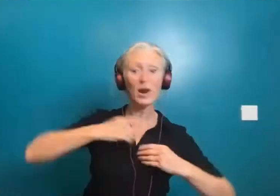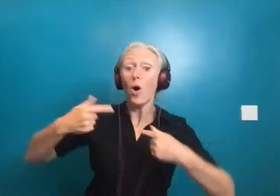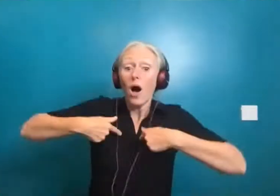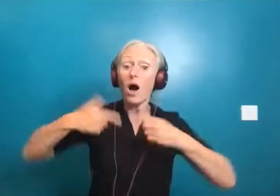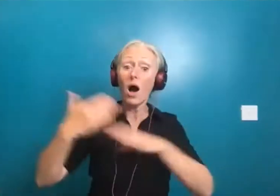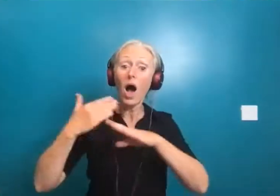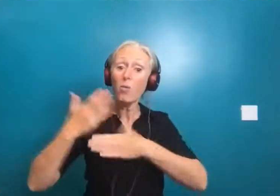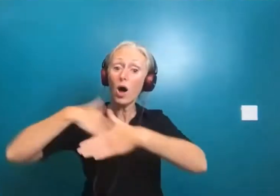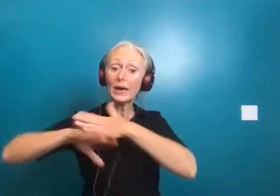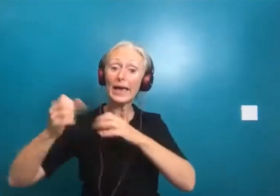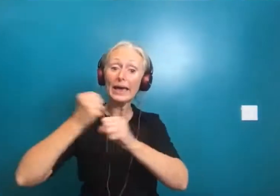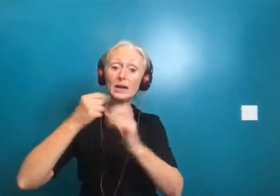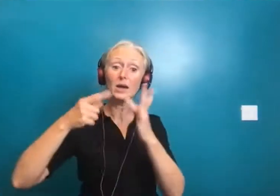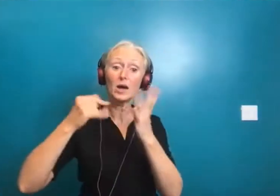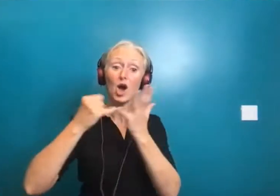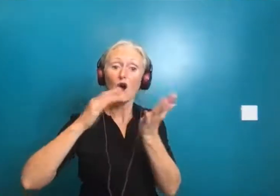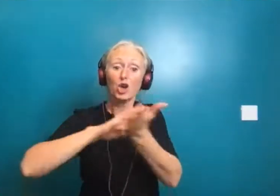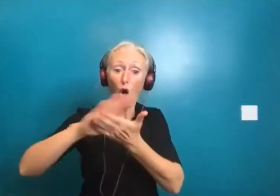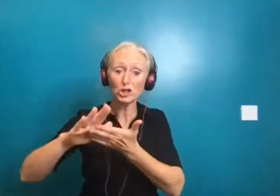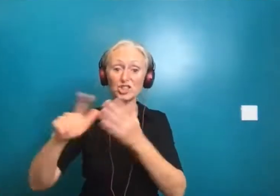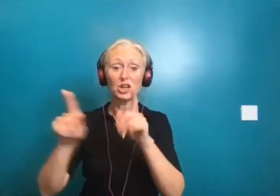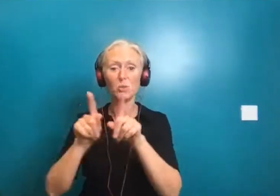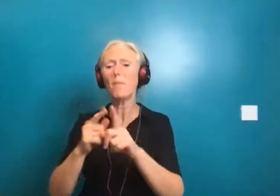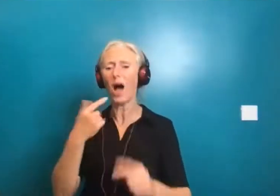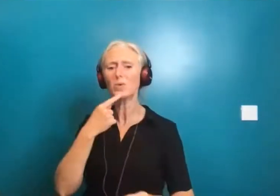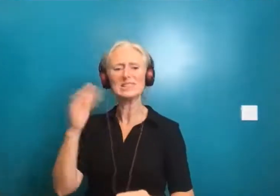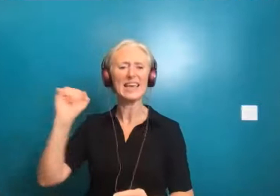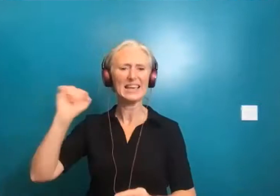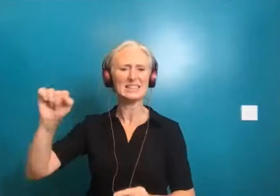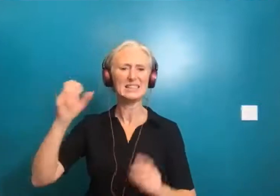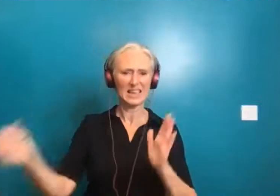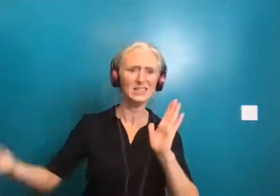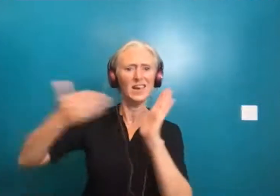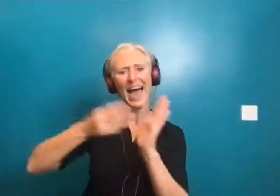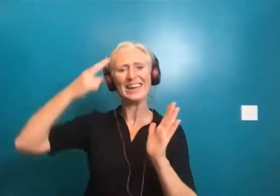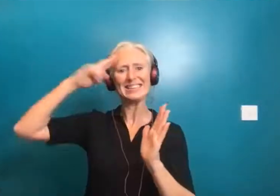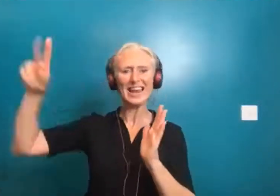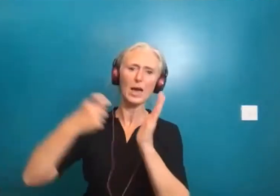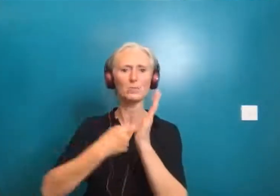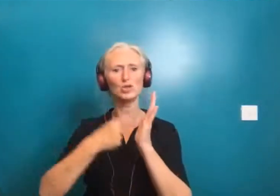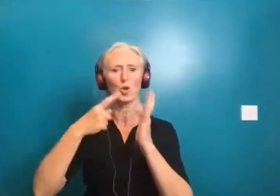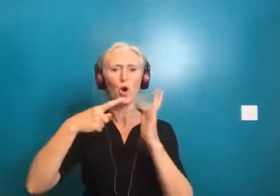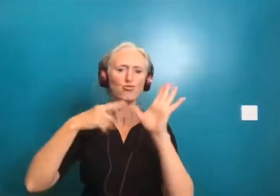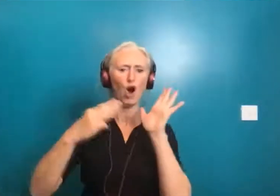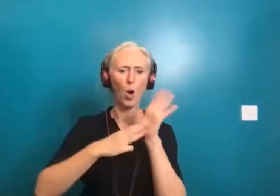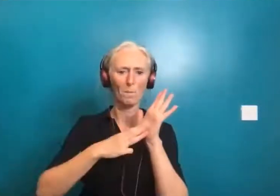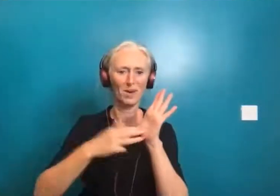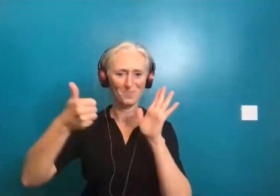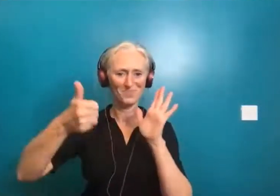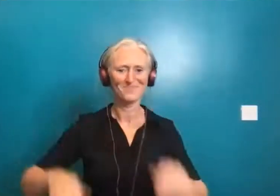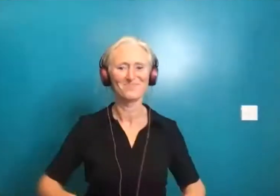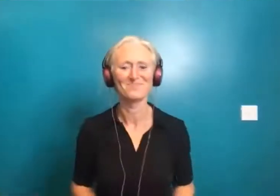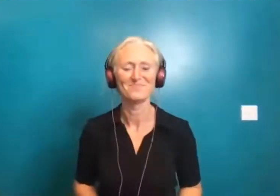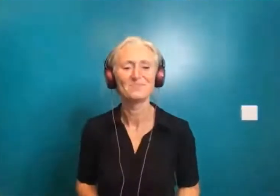So, but yeah, I would sign him up to Rome. That's great to know. Thank you, Mariya. And just following on a